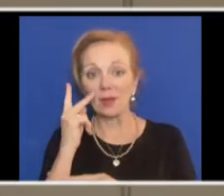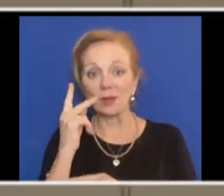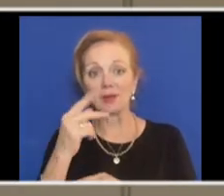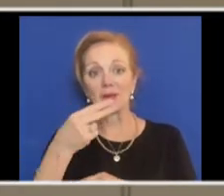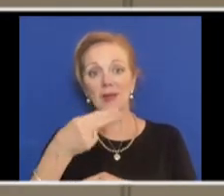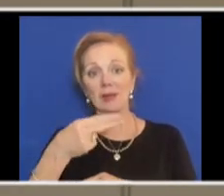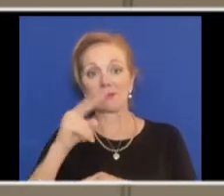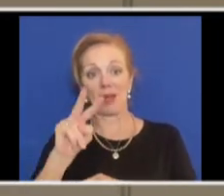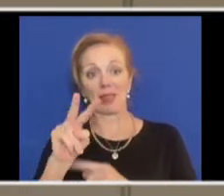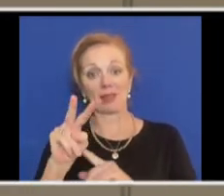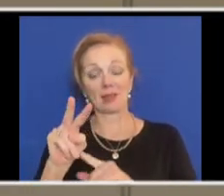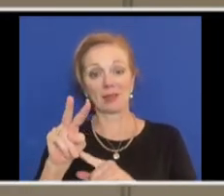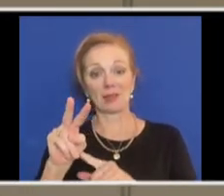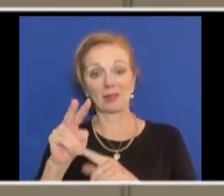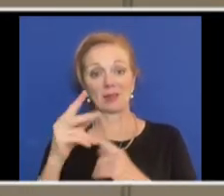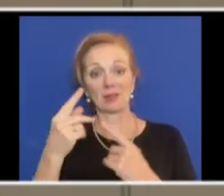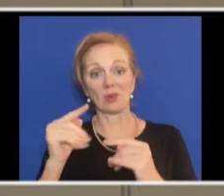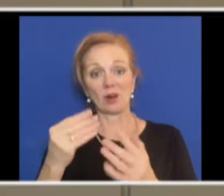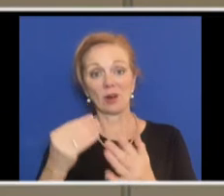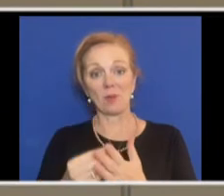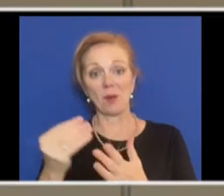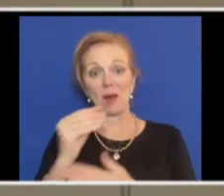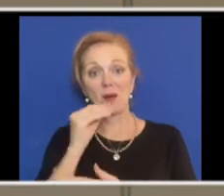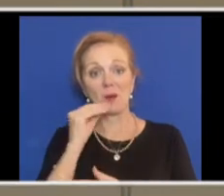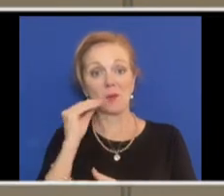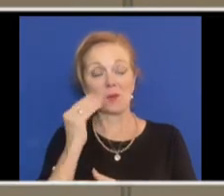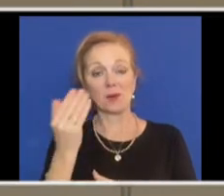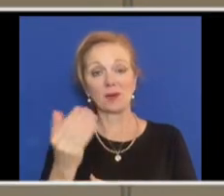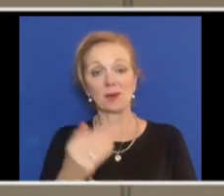Valley to try to buy a home